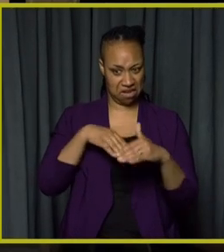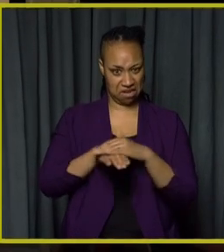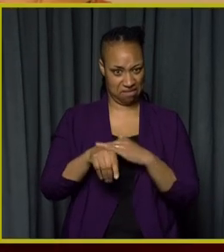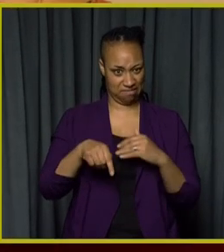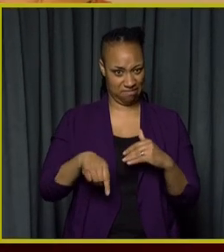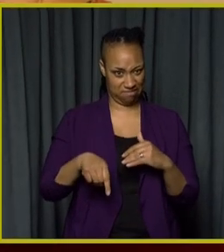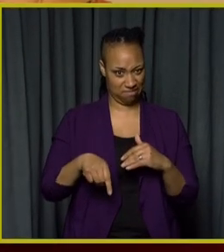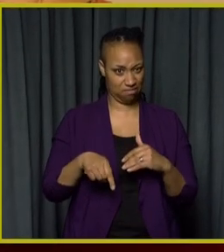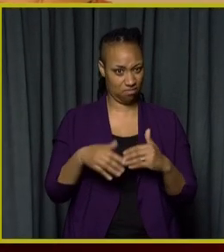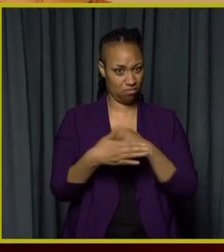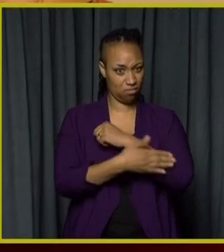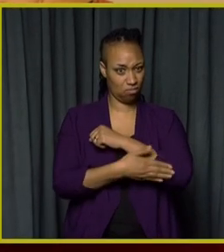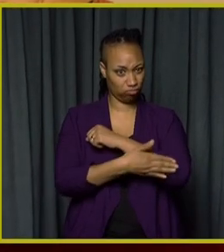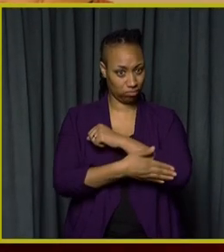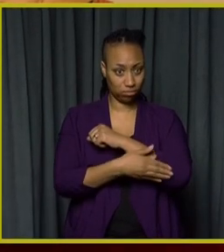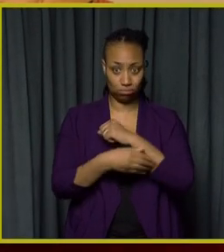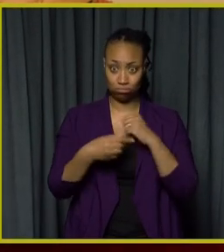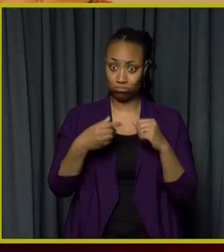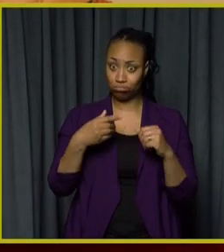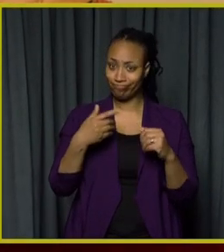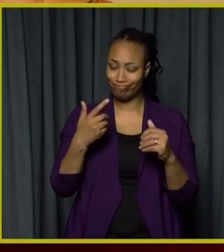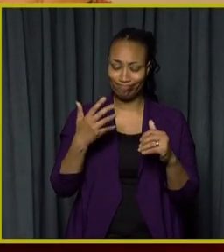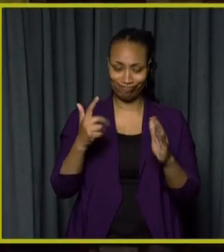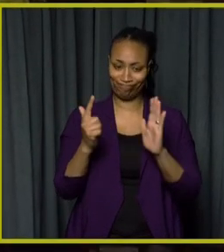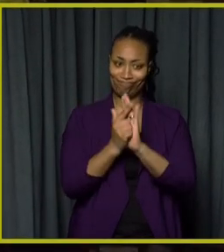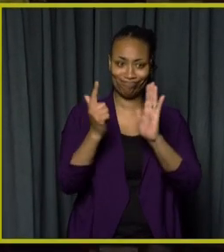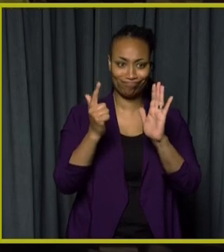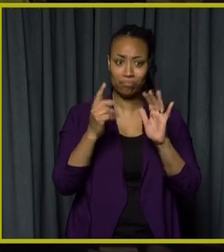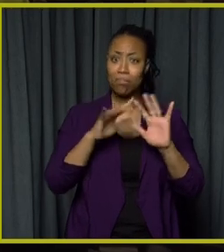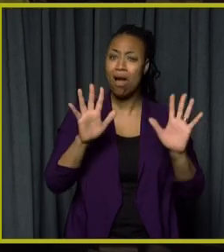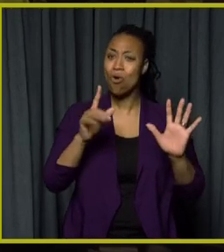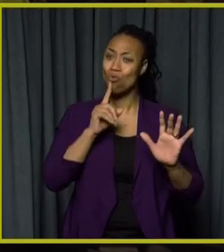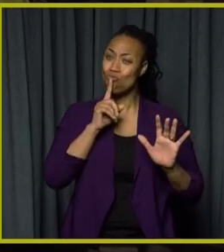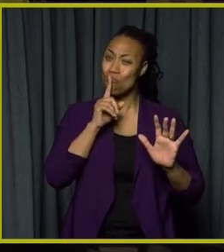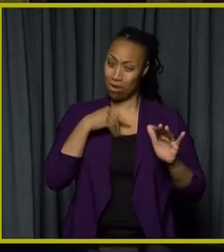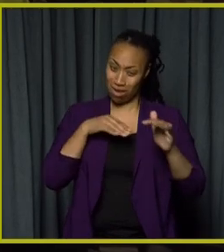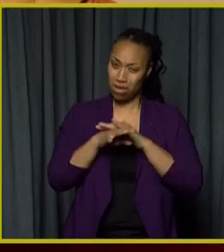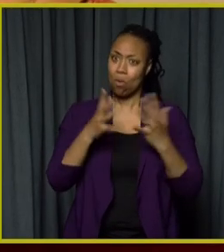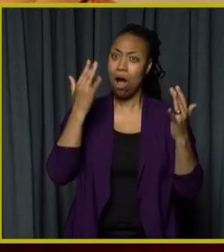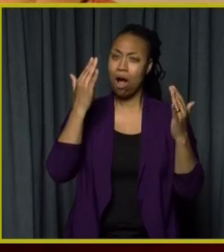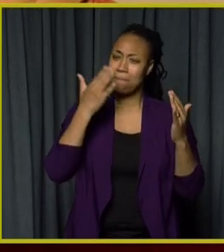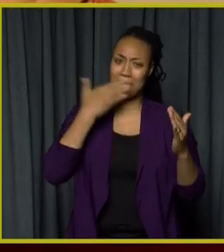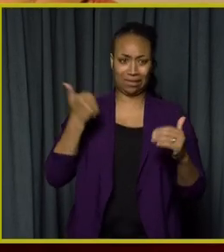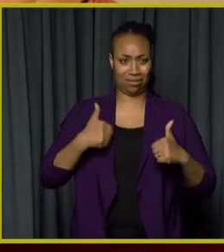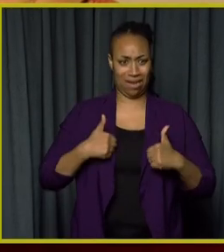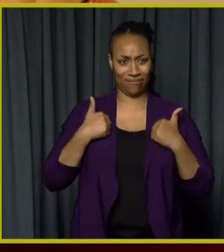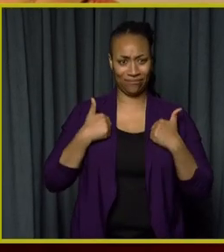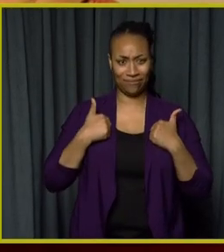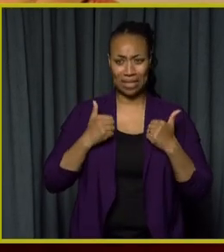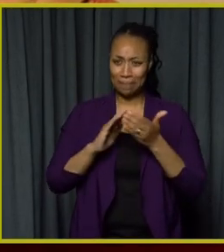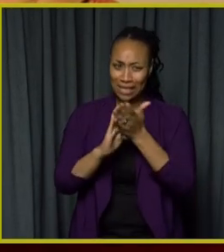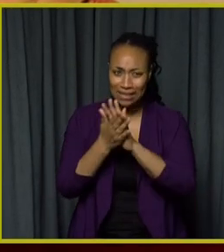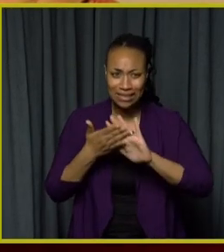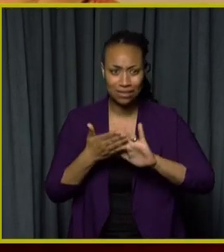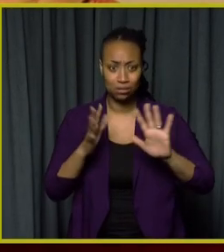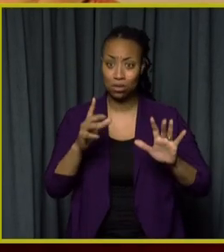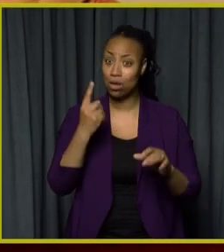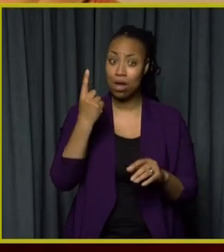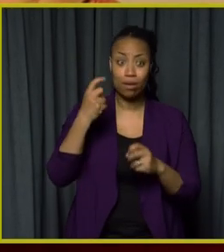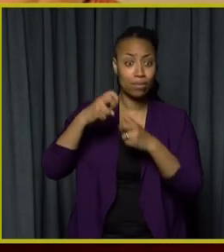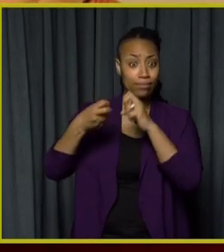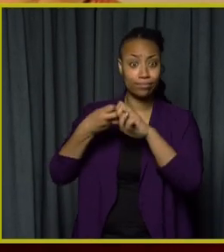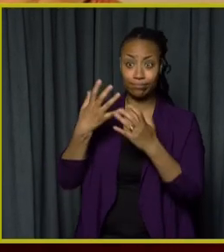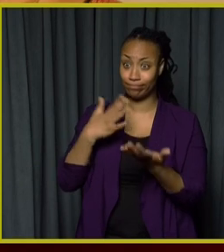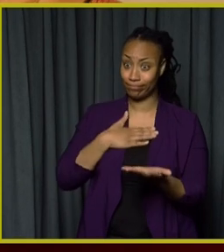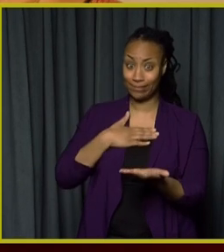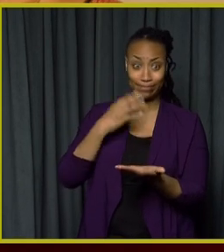Poder darles un mejor futuro a mis hijos. Uno de ellos fue el no portar un documento para poder